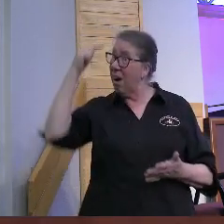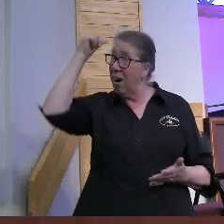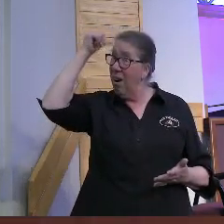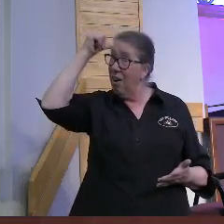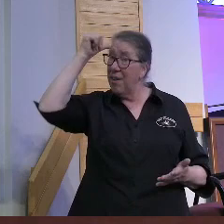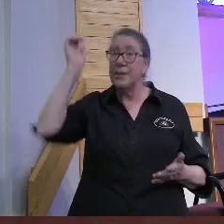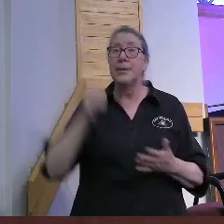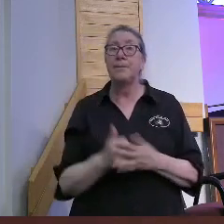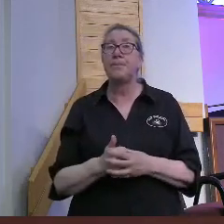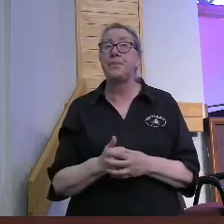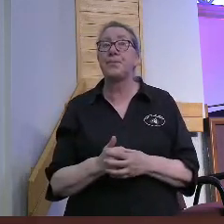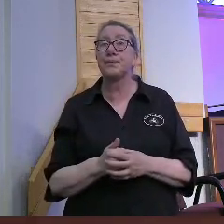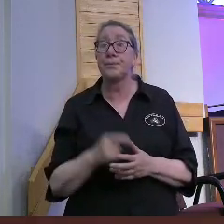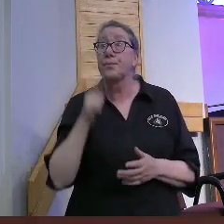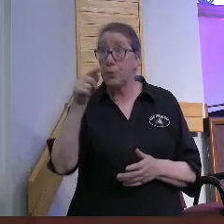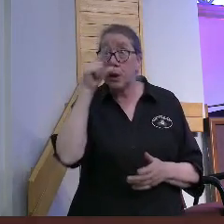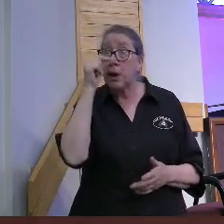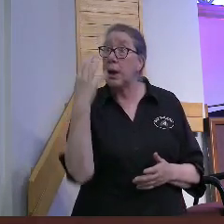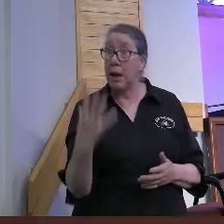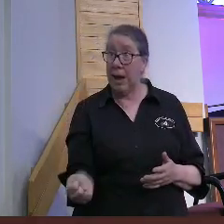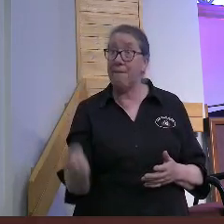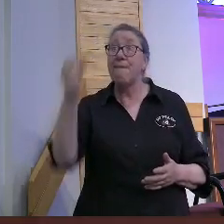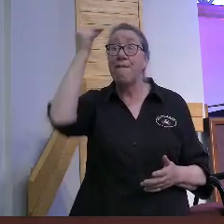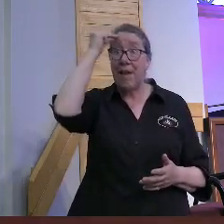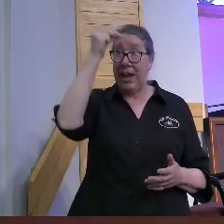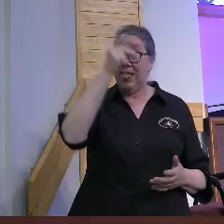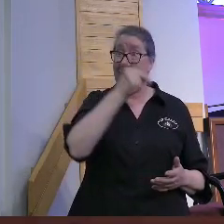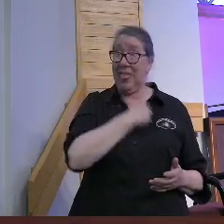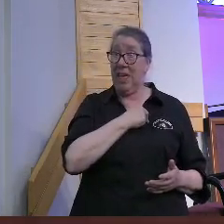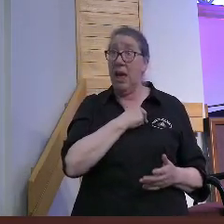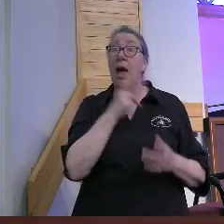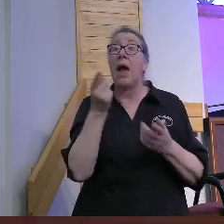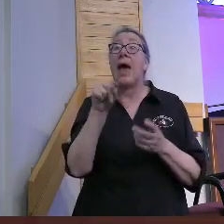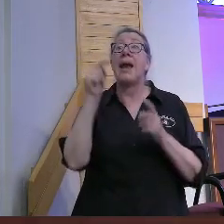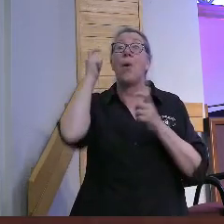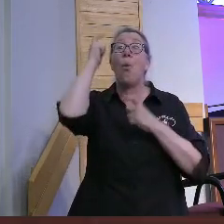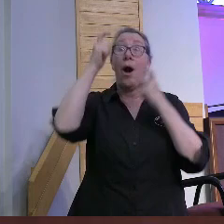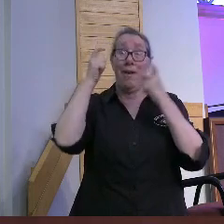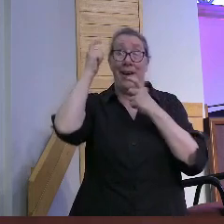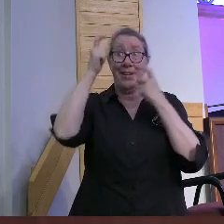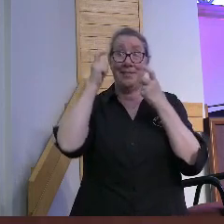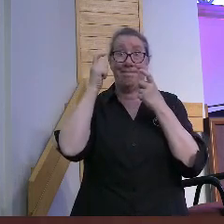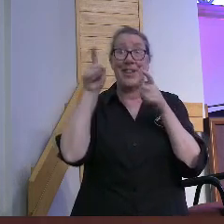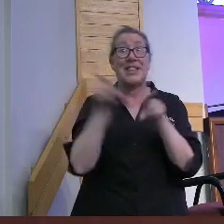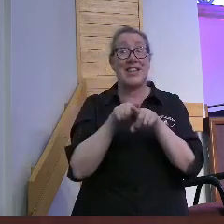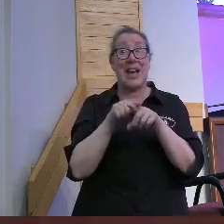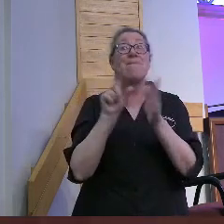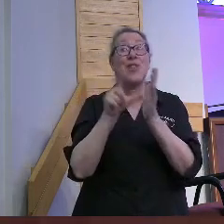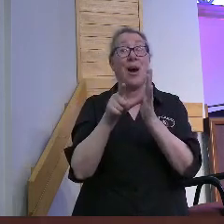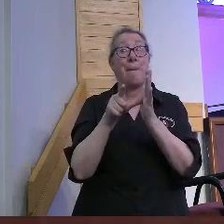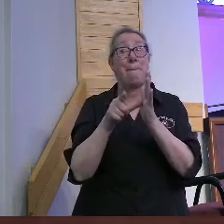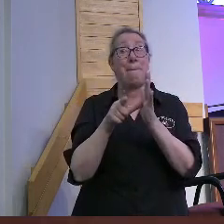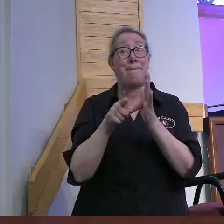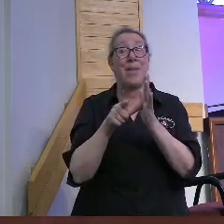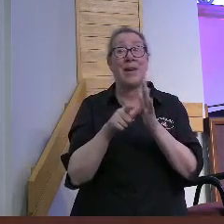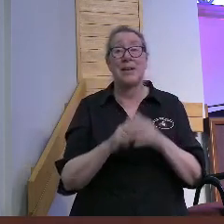faith? Because you can have faith and worry. Because Jesus said, do not worry. And he said,